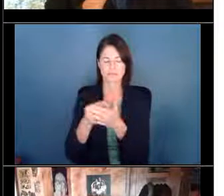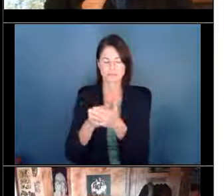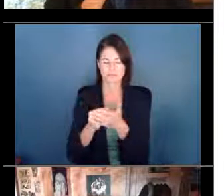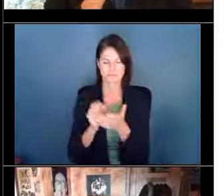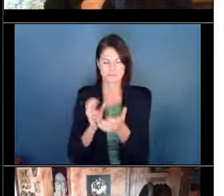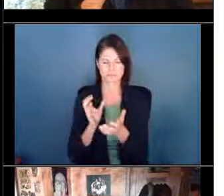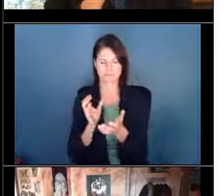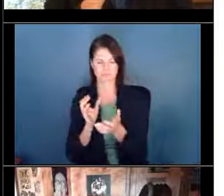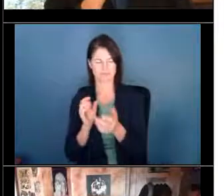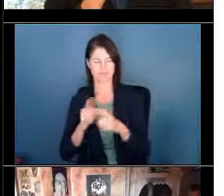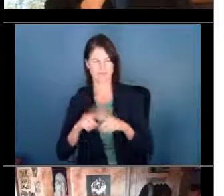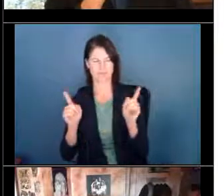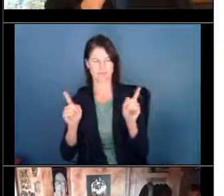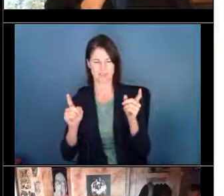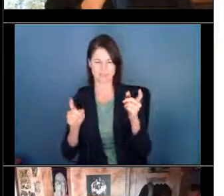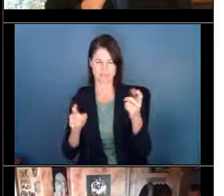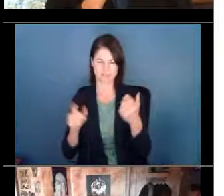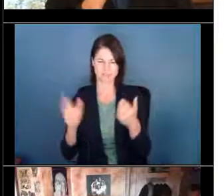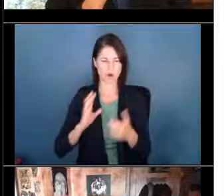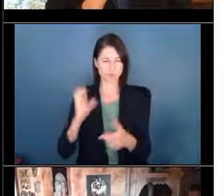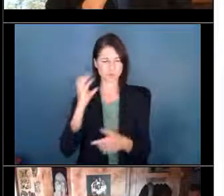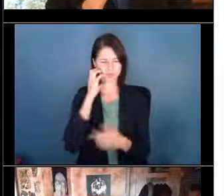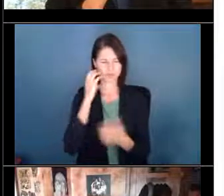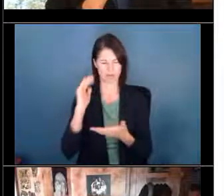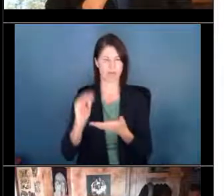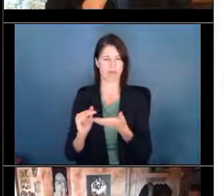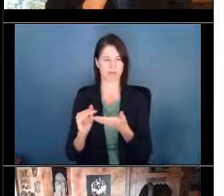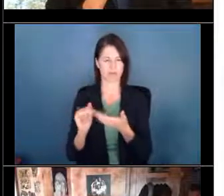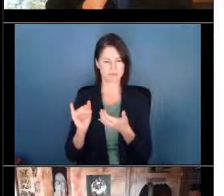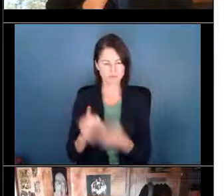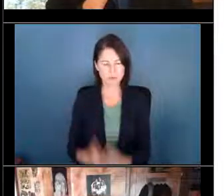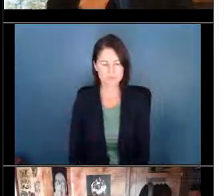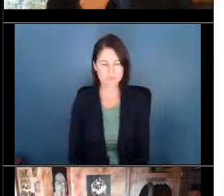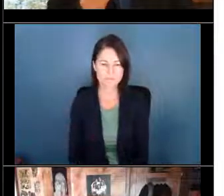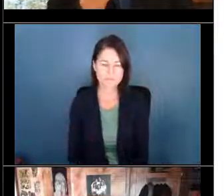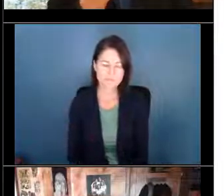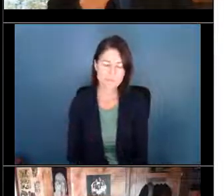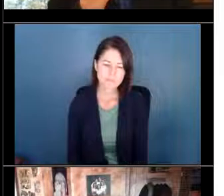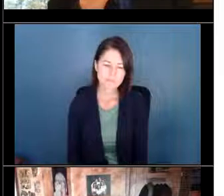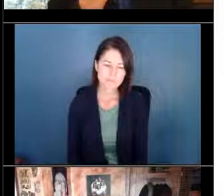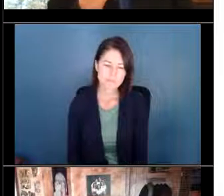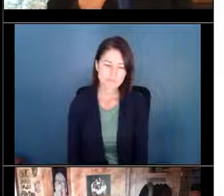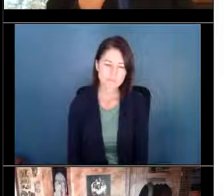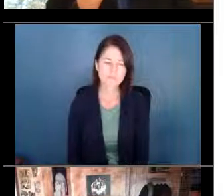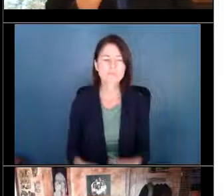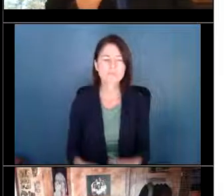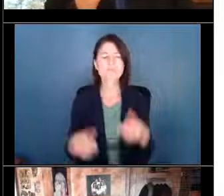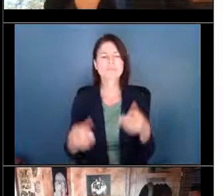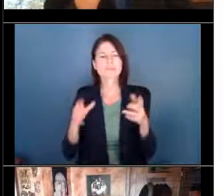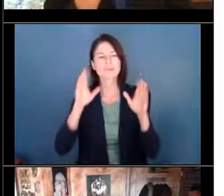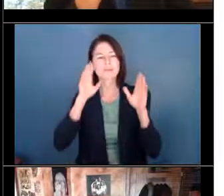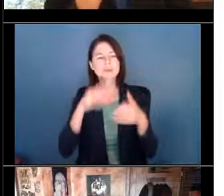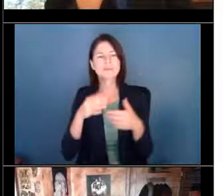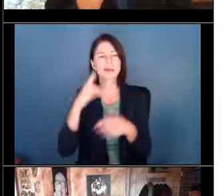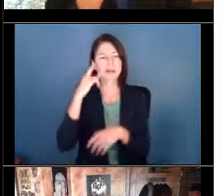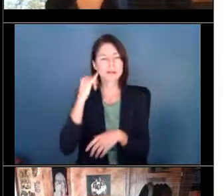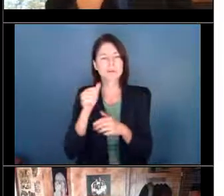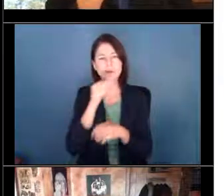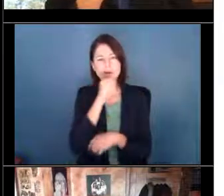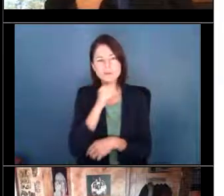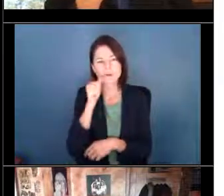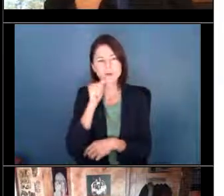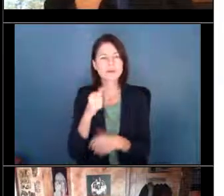So as I mentioned when I did my presentation before, my region basically covers California, Arizona, Nevada,